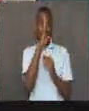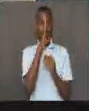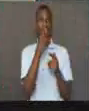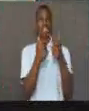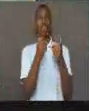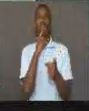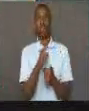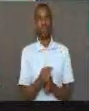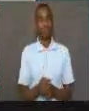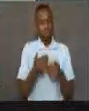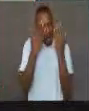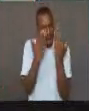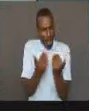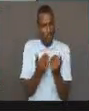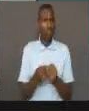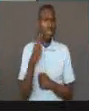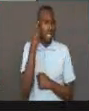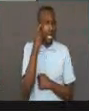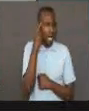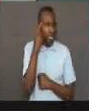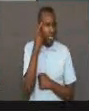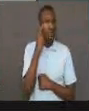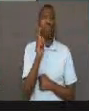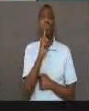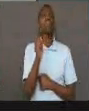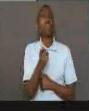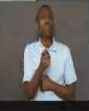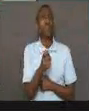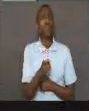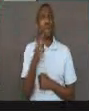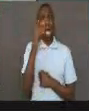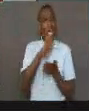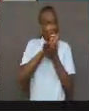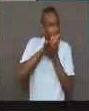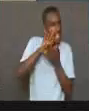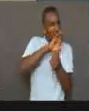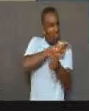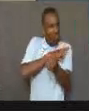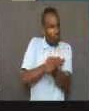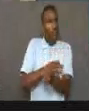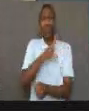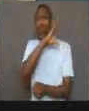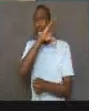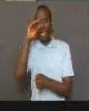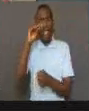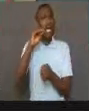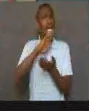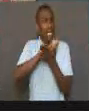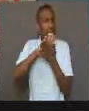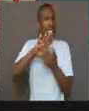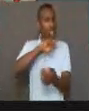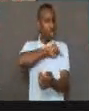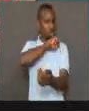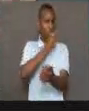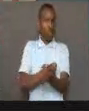equilibrium. Just think what could happen if the net force and